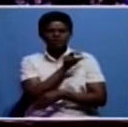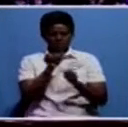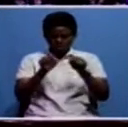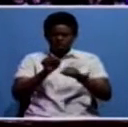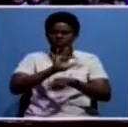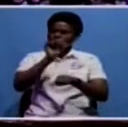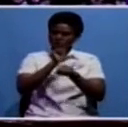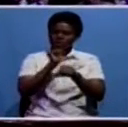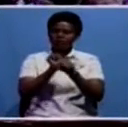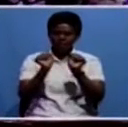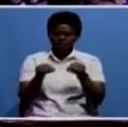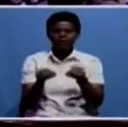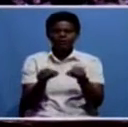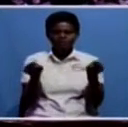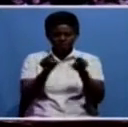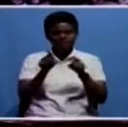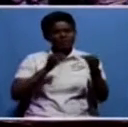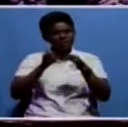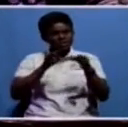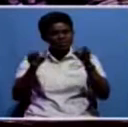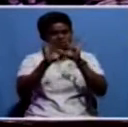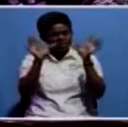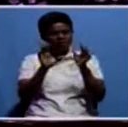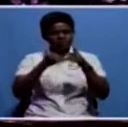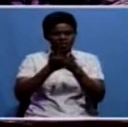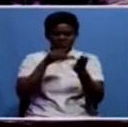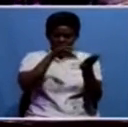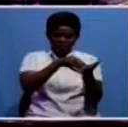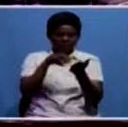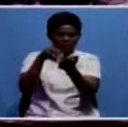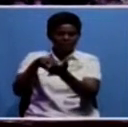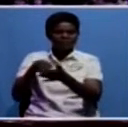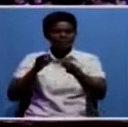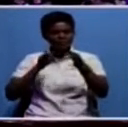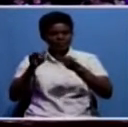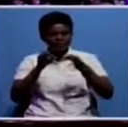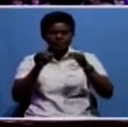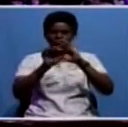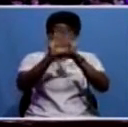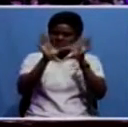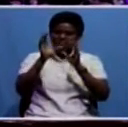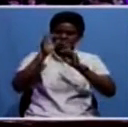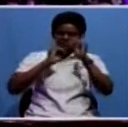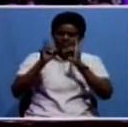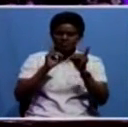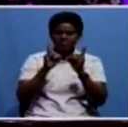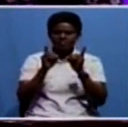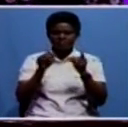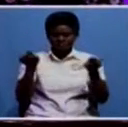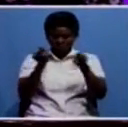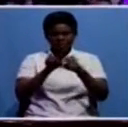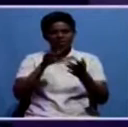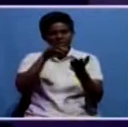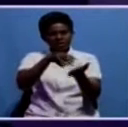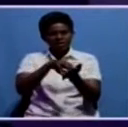their job and then get explanations on cases that should be discarded and on cases that should be